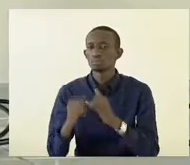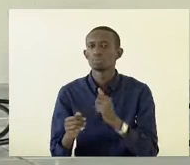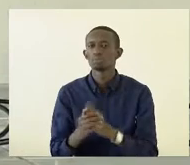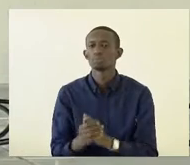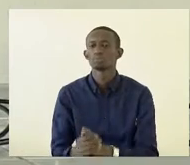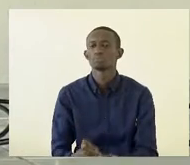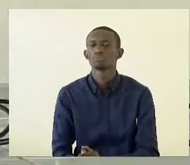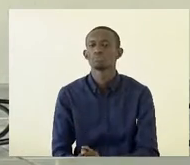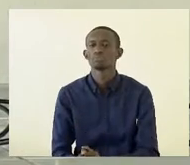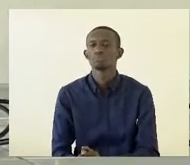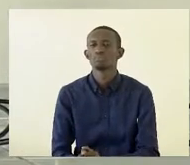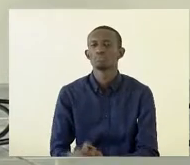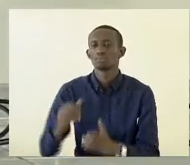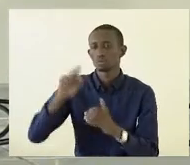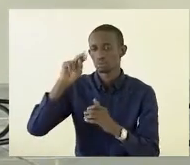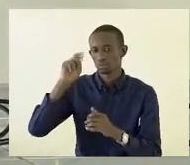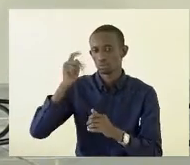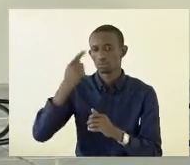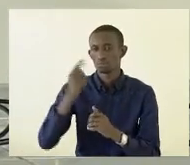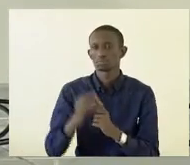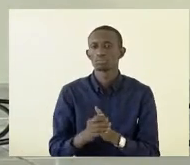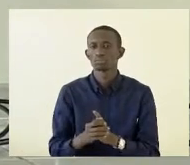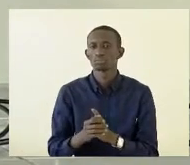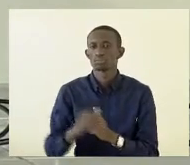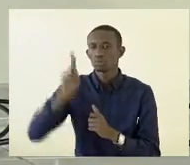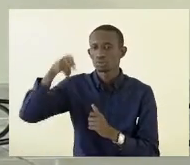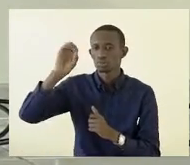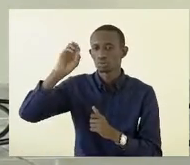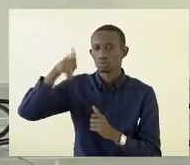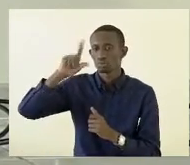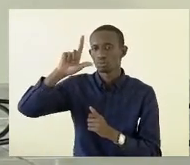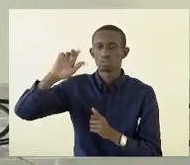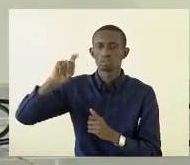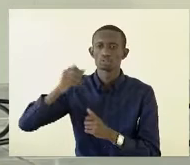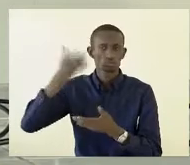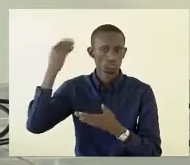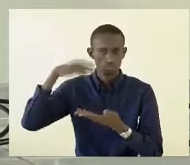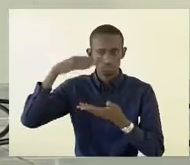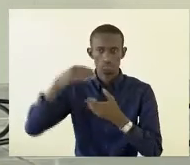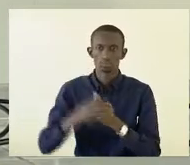unit 1. Populations, you and resources, what you consume. Thank you so much.